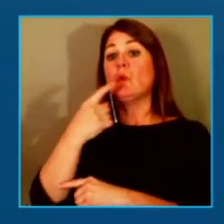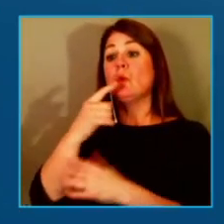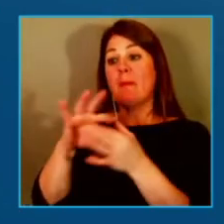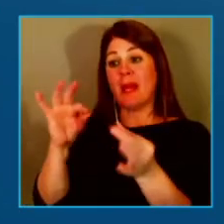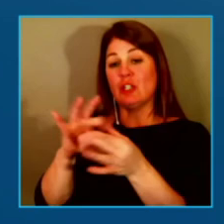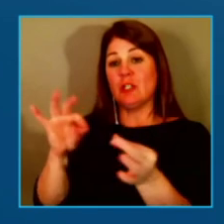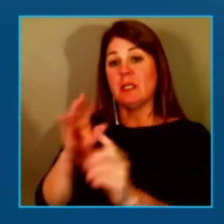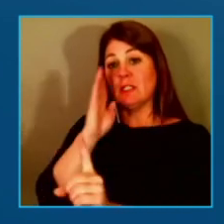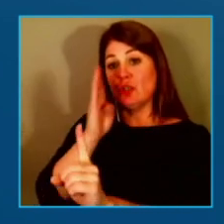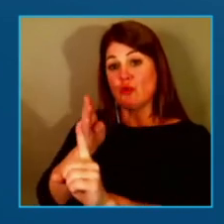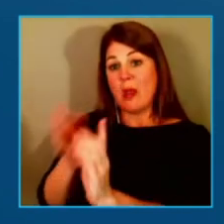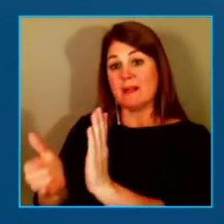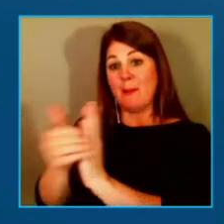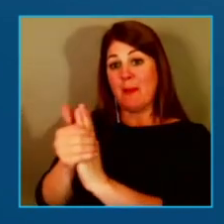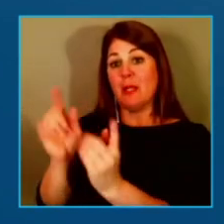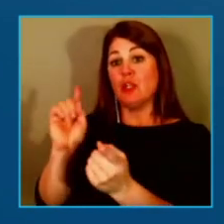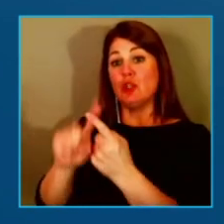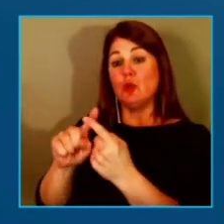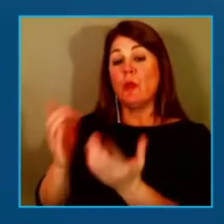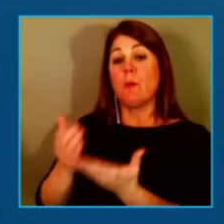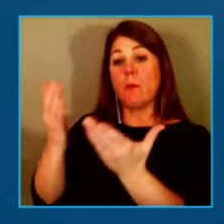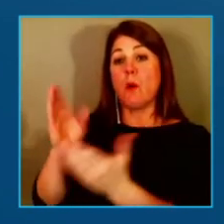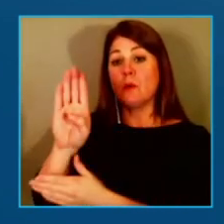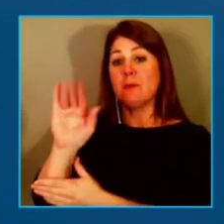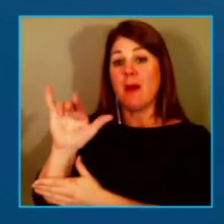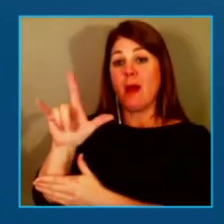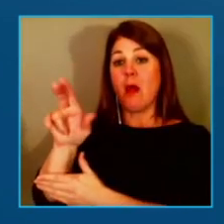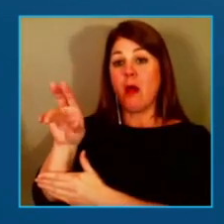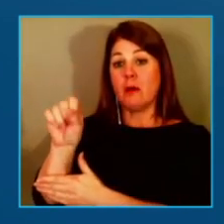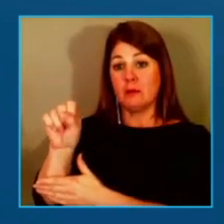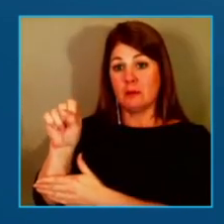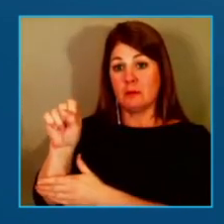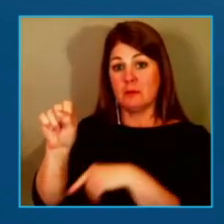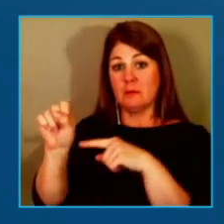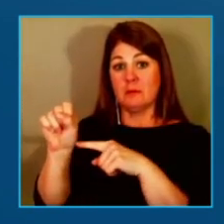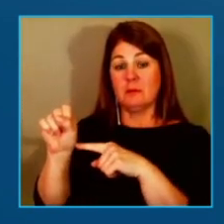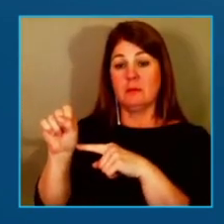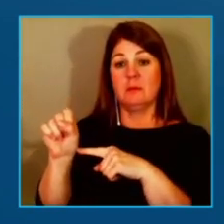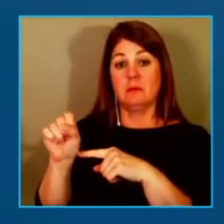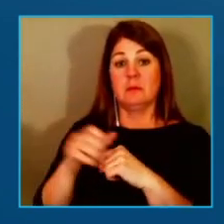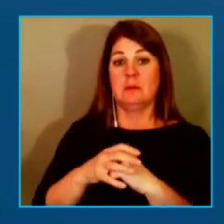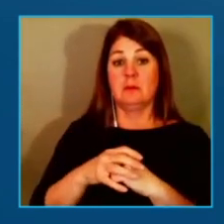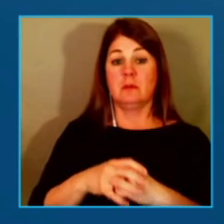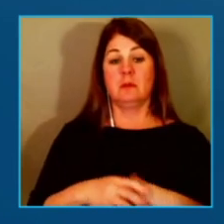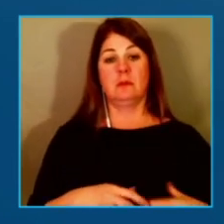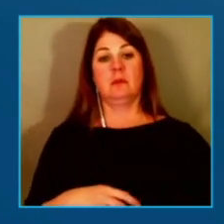amendment to the proposed bylaws. Well,